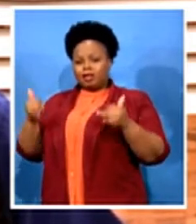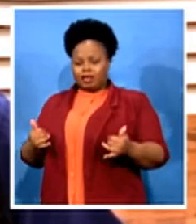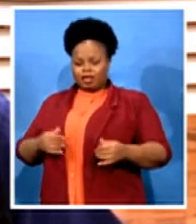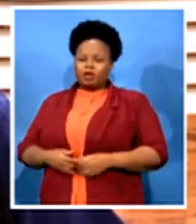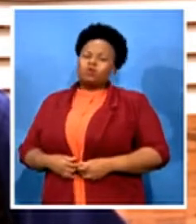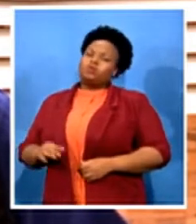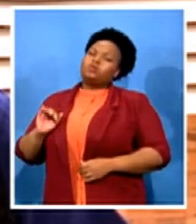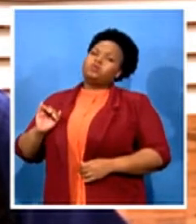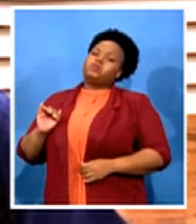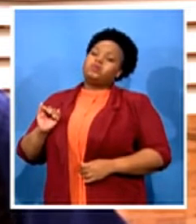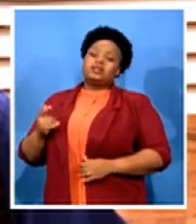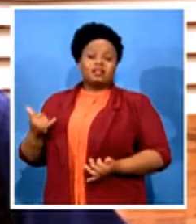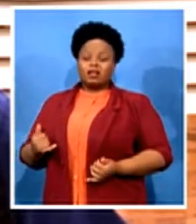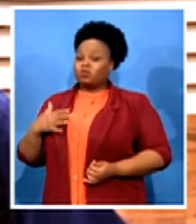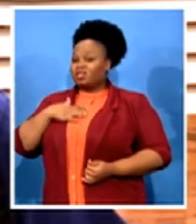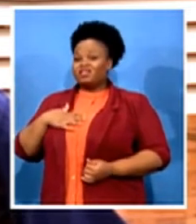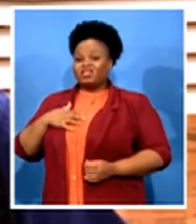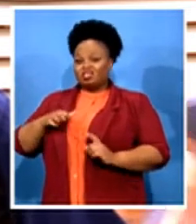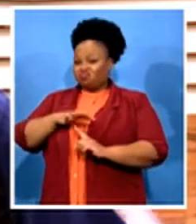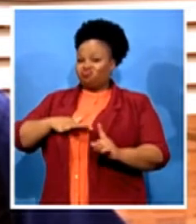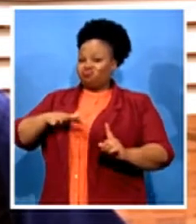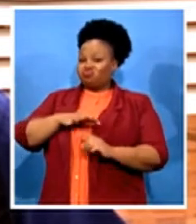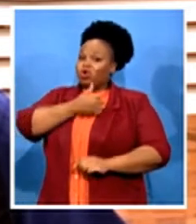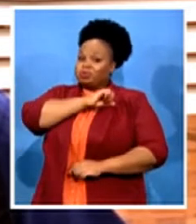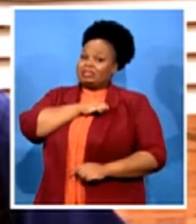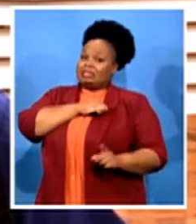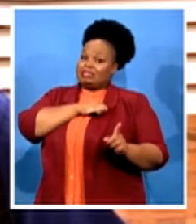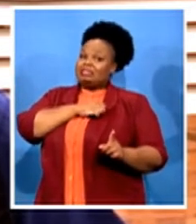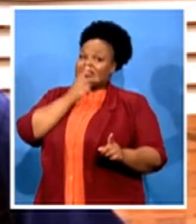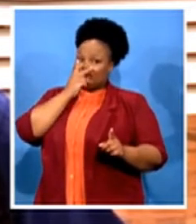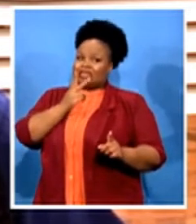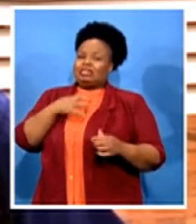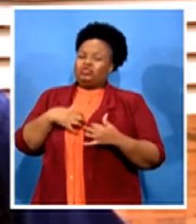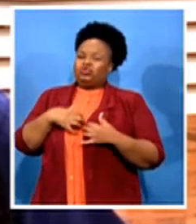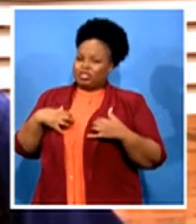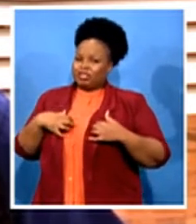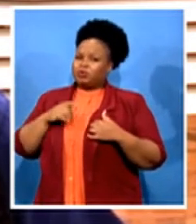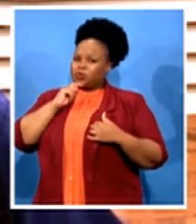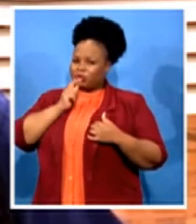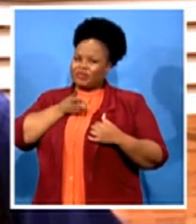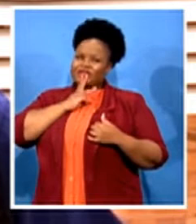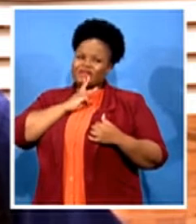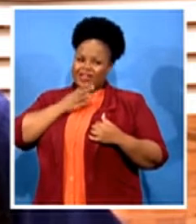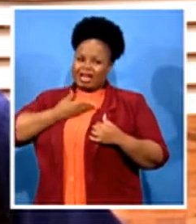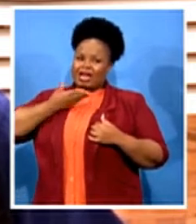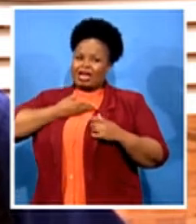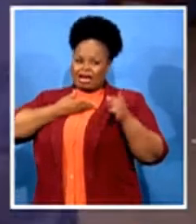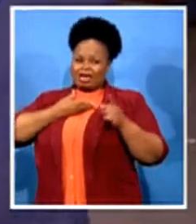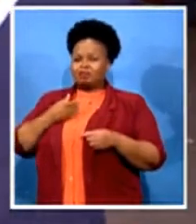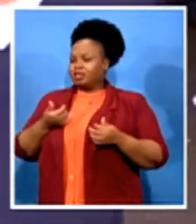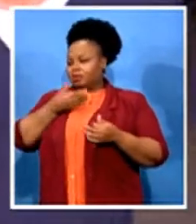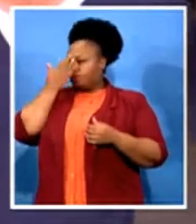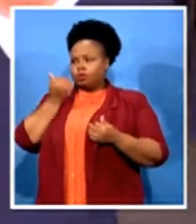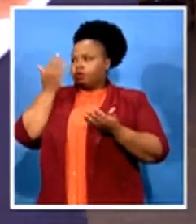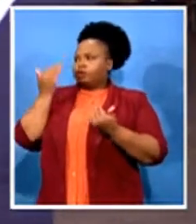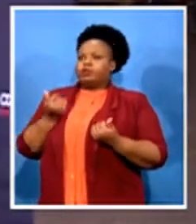atmosphere in the hospital, you can actually cut the tension with a knife. It really is a scary time. No one knows what to expect. No one knows how bad it's going to be. I think